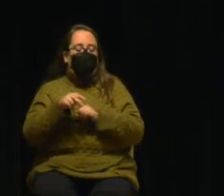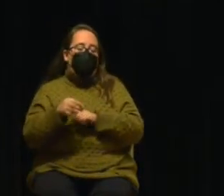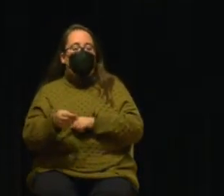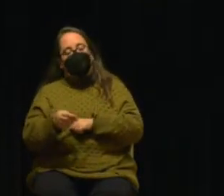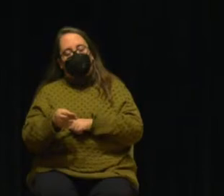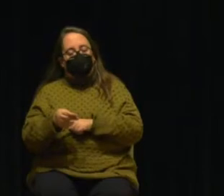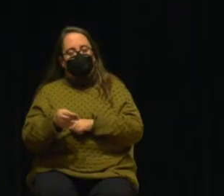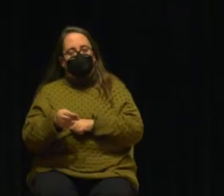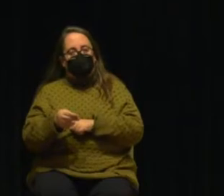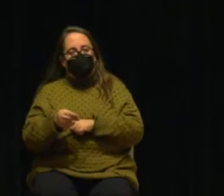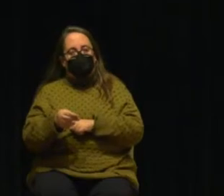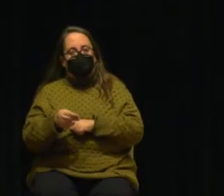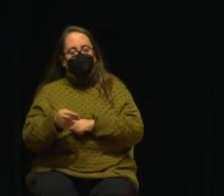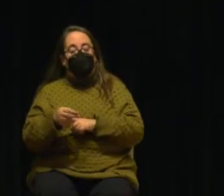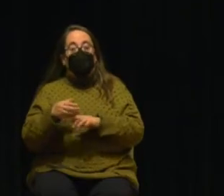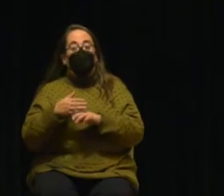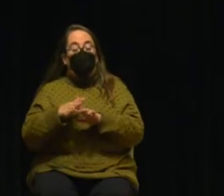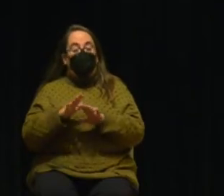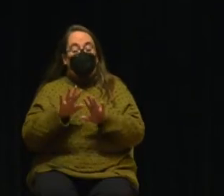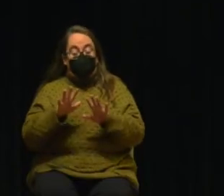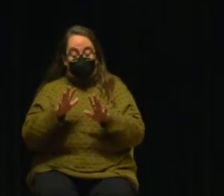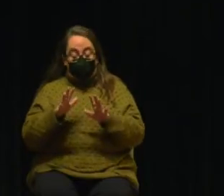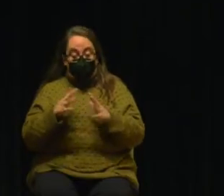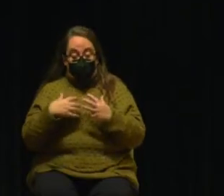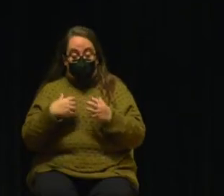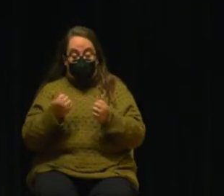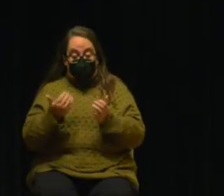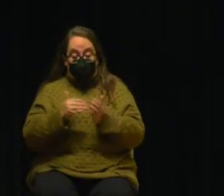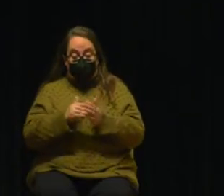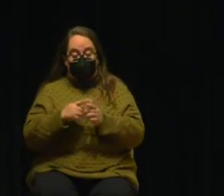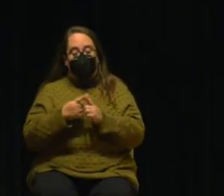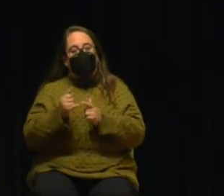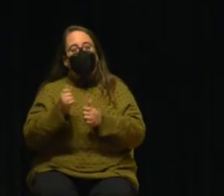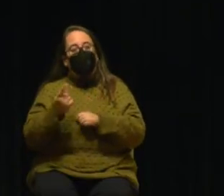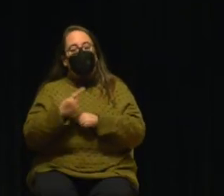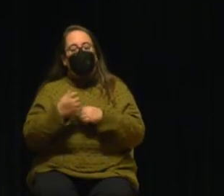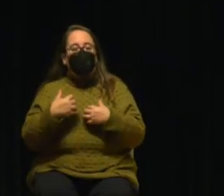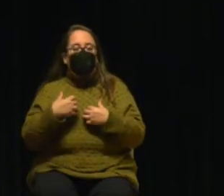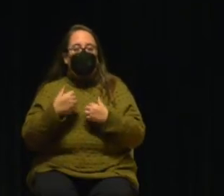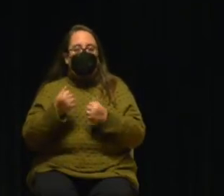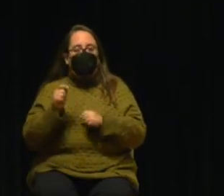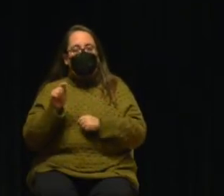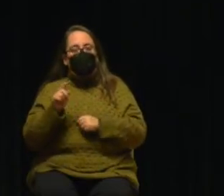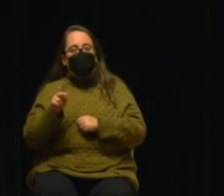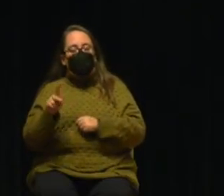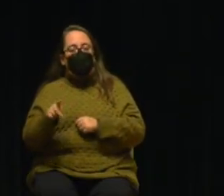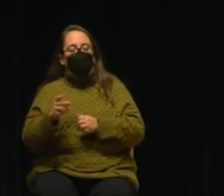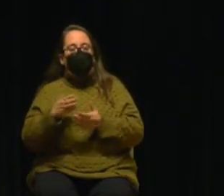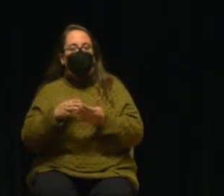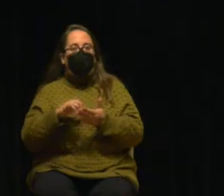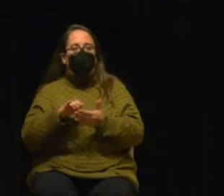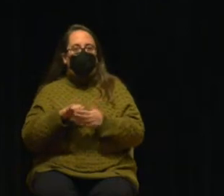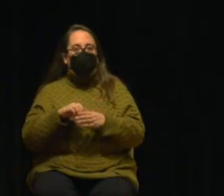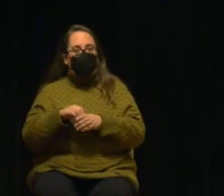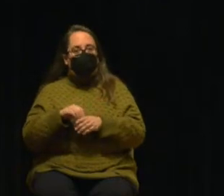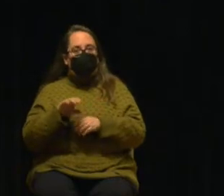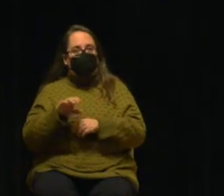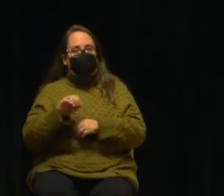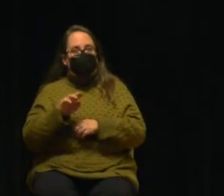exhaustion. And after he was revived, he spent a few days recuperating in Philadelphia, some of this in the Still